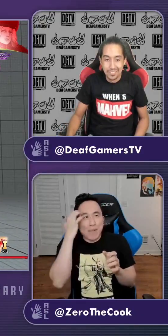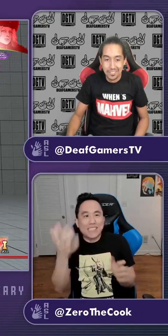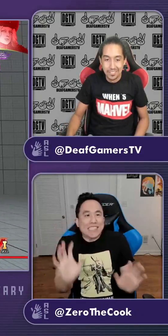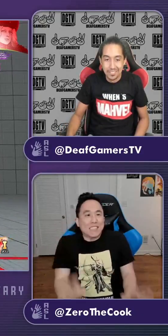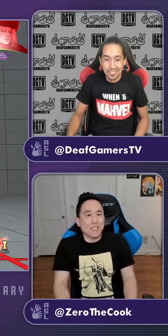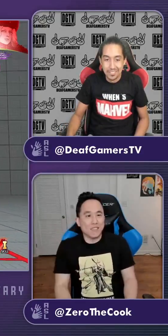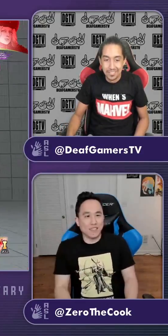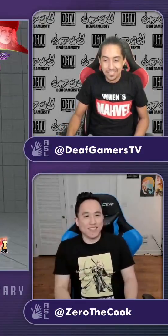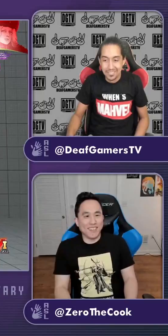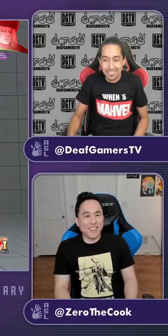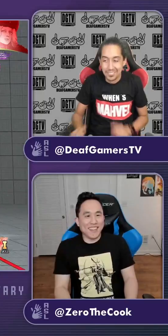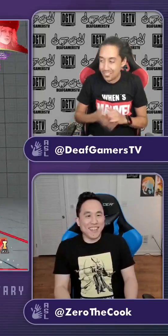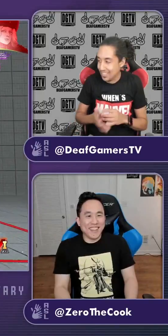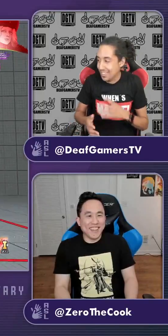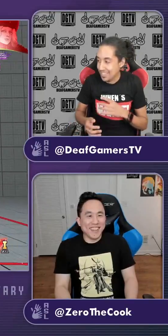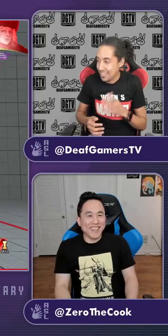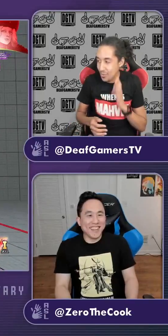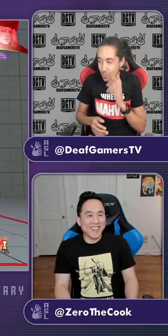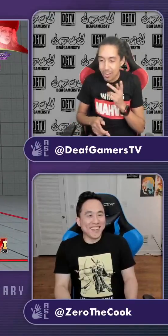Too far to connect. Oh, but gets the follow-up.